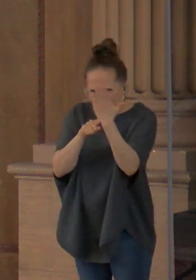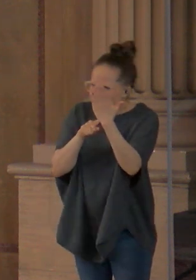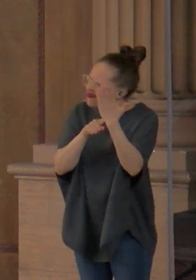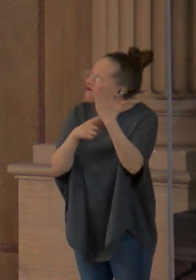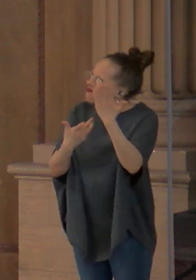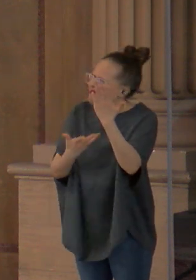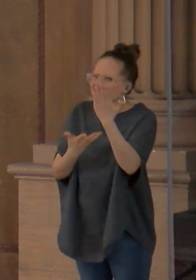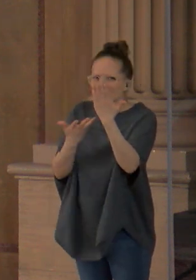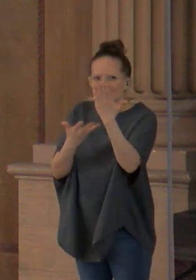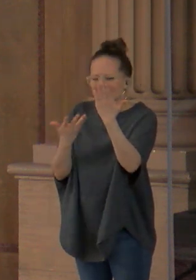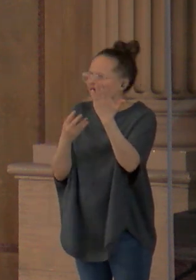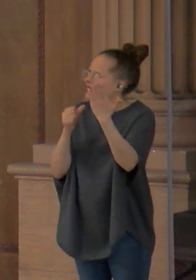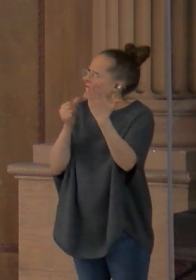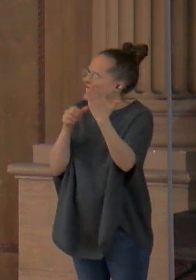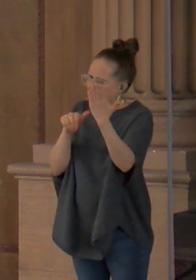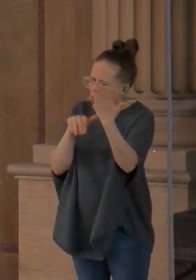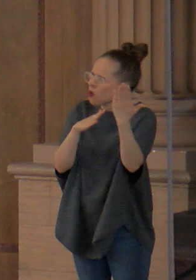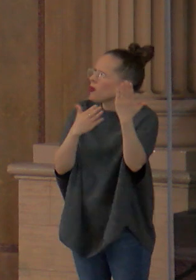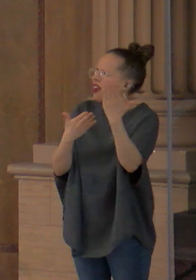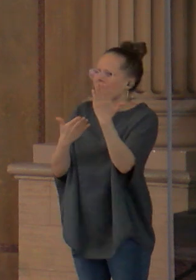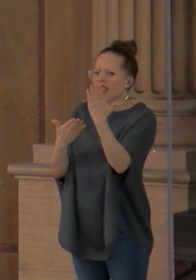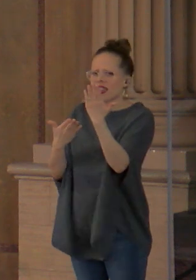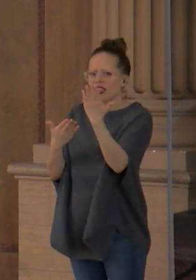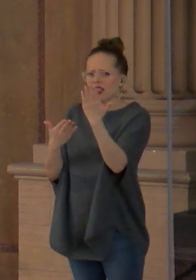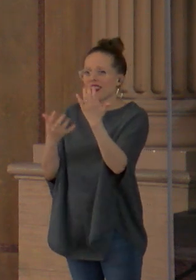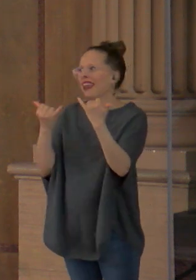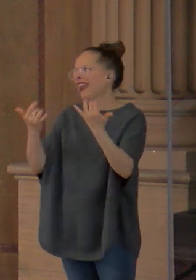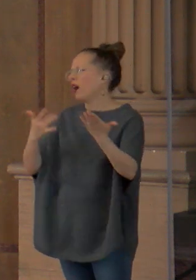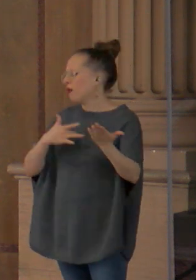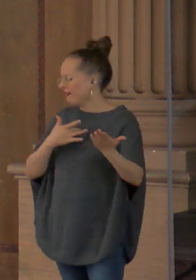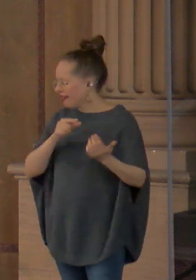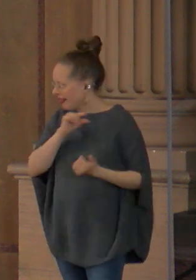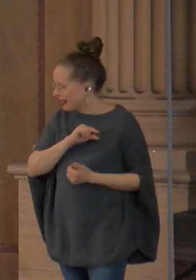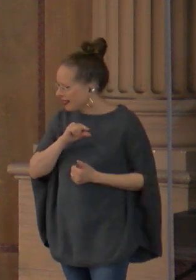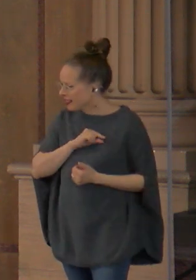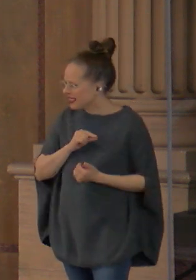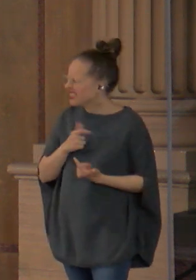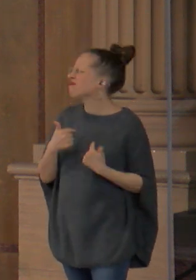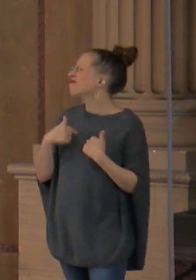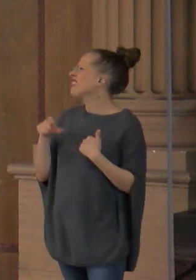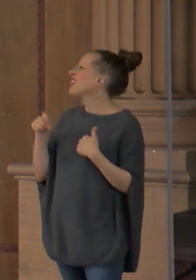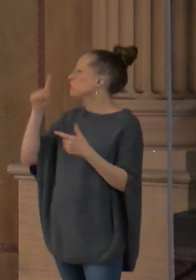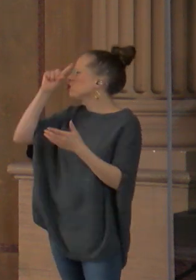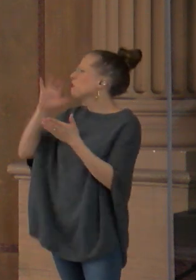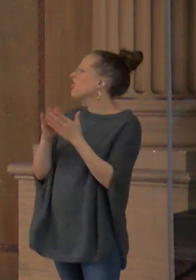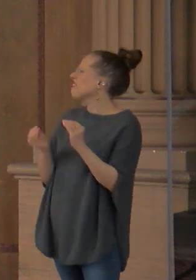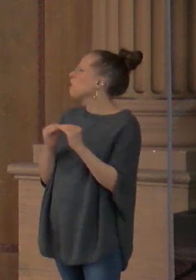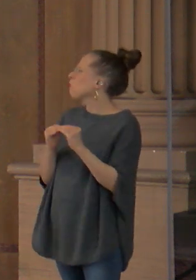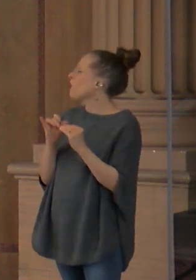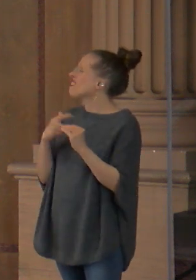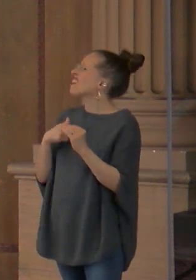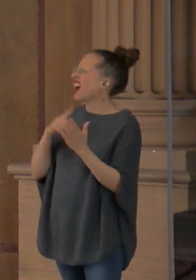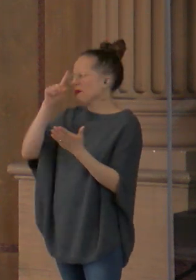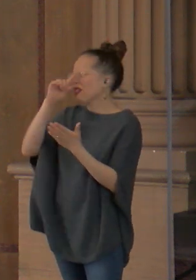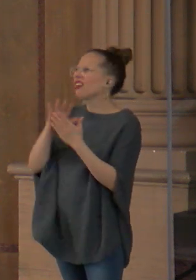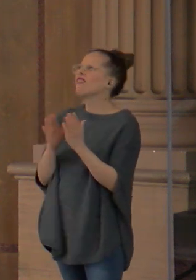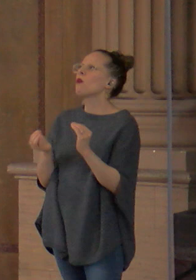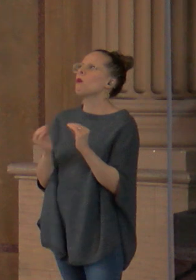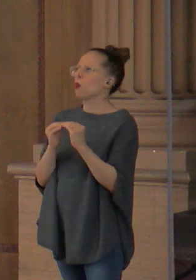If they're not going away, don't we now need to feel guilty? Because if I just believed more, I could throw that mountain into the sea.